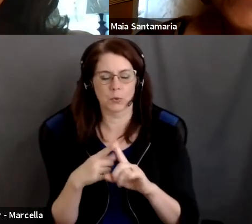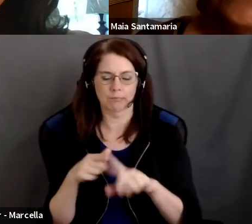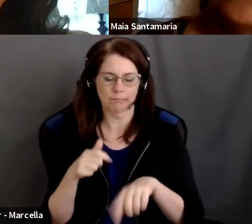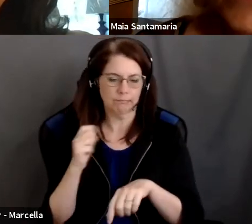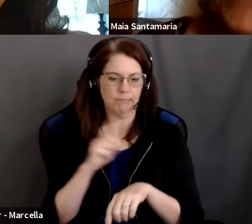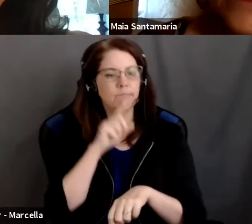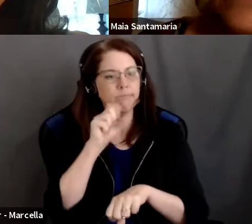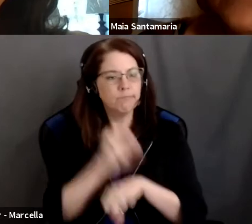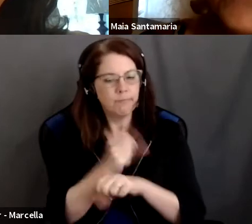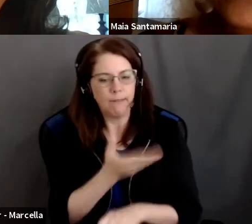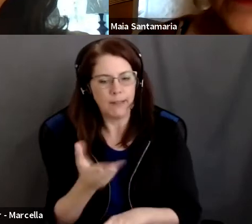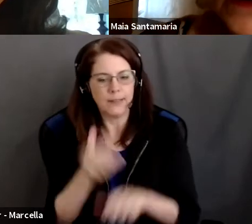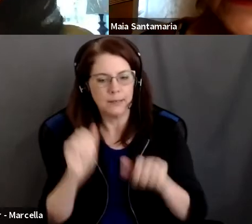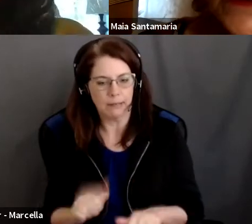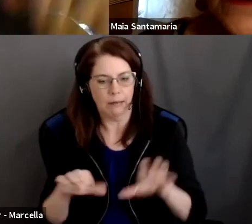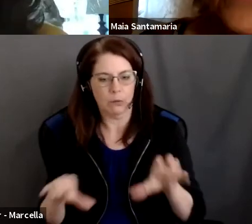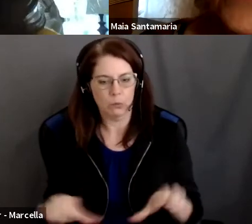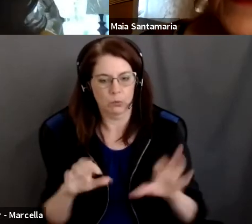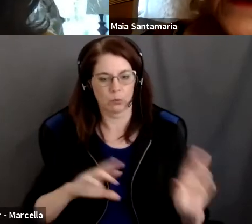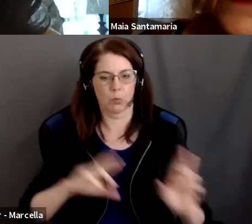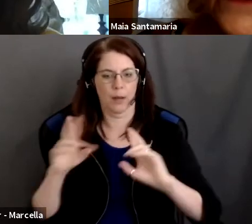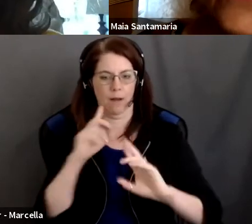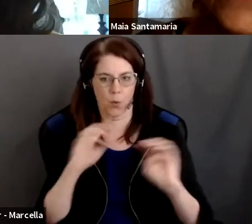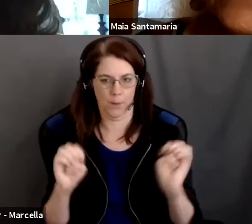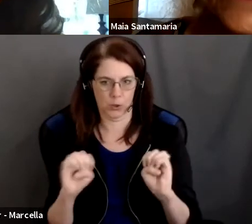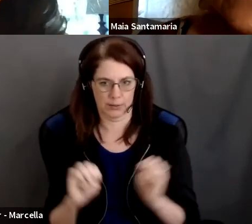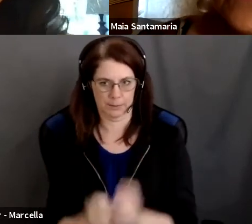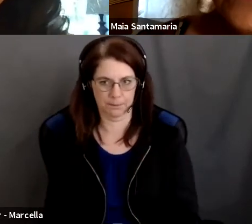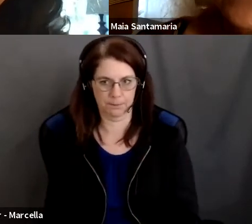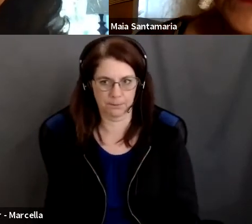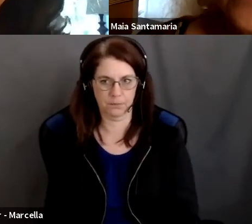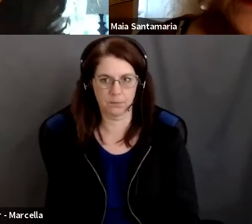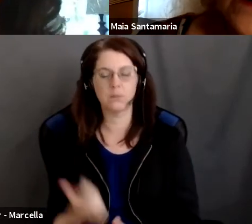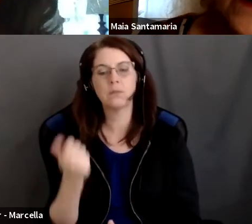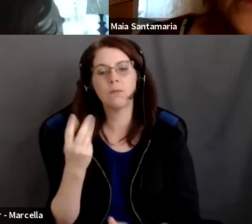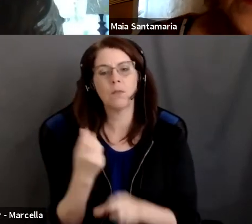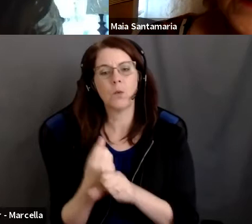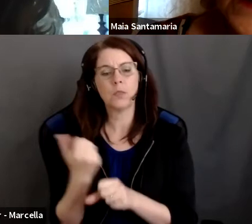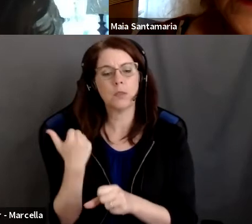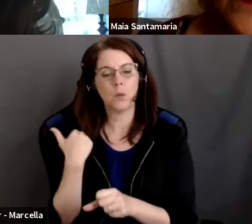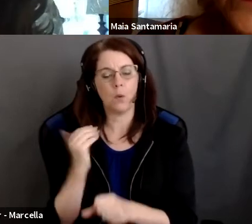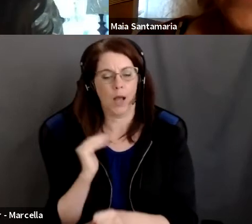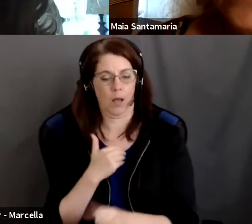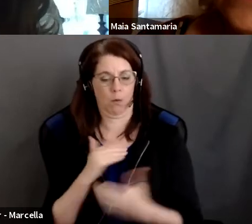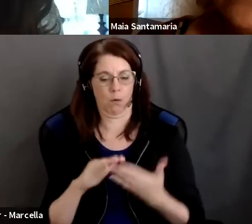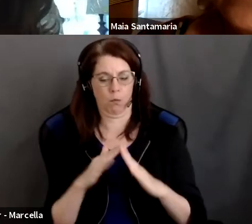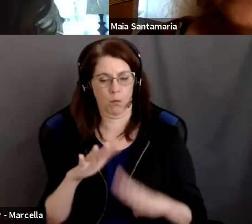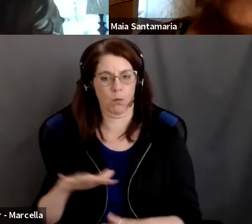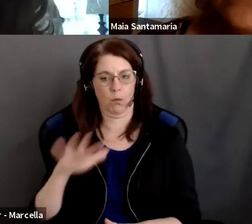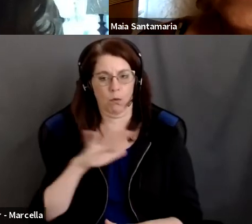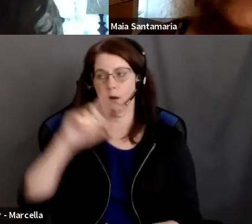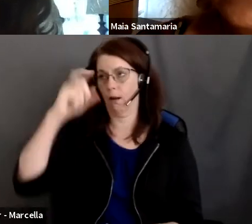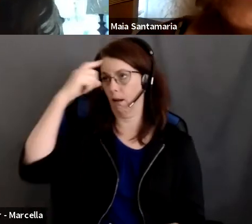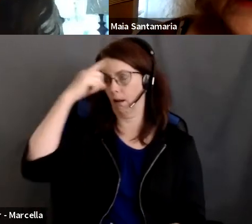can do to prepare for an emergency. Well, several years ago in our community, our